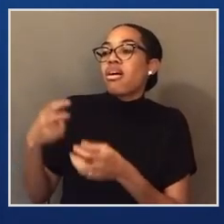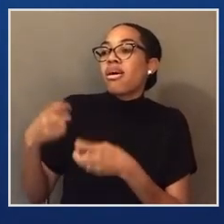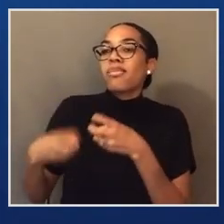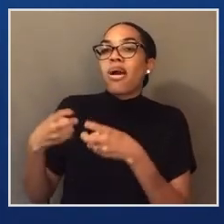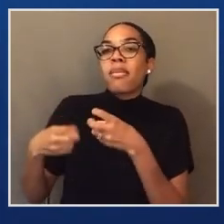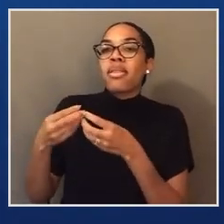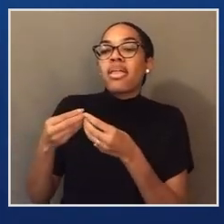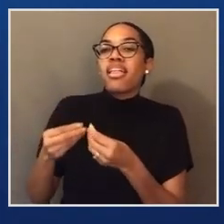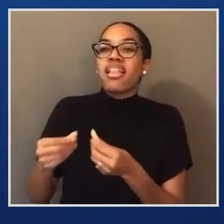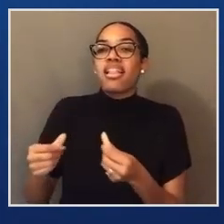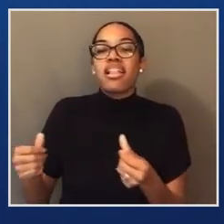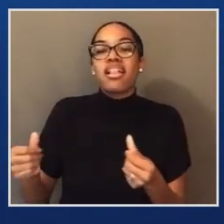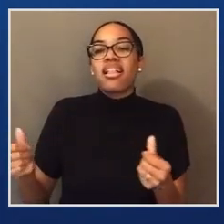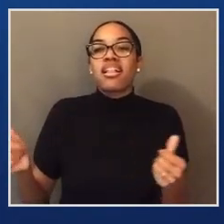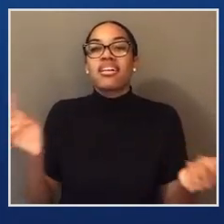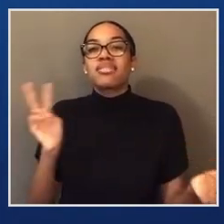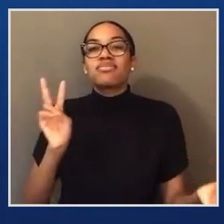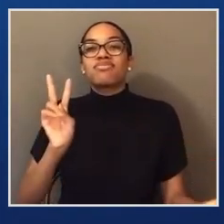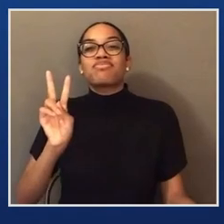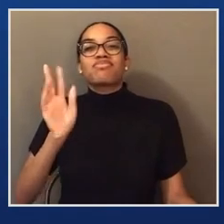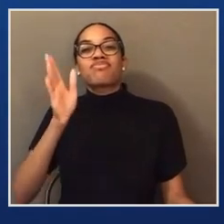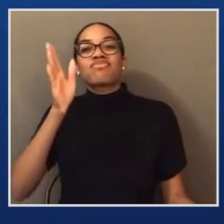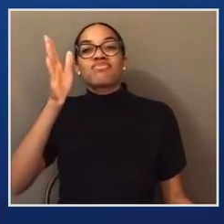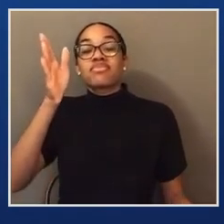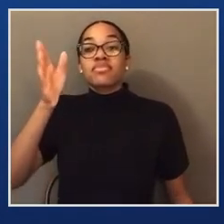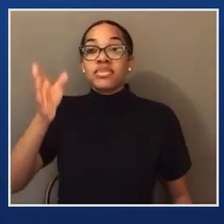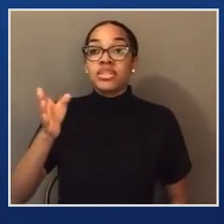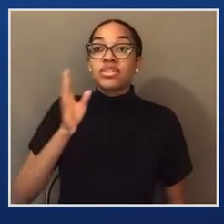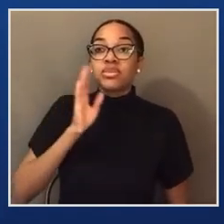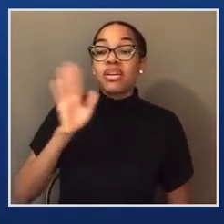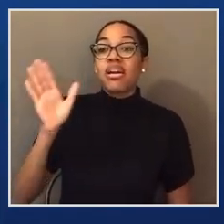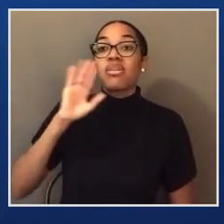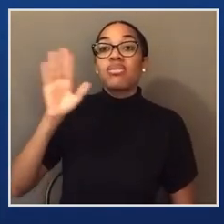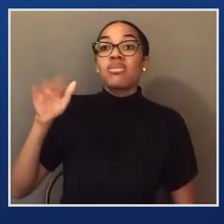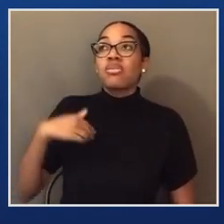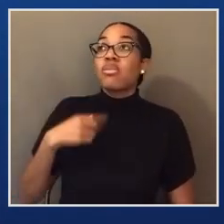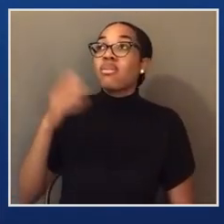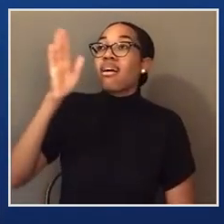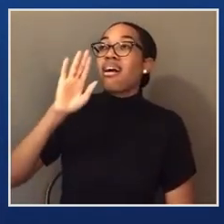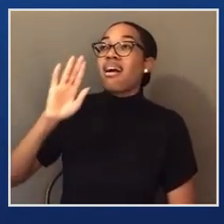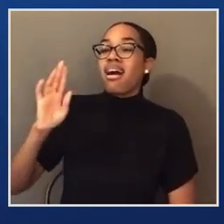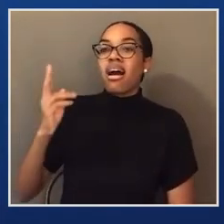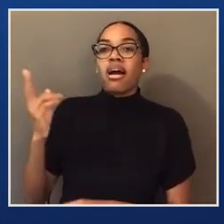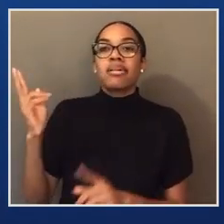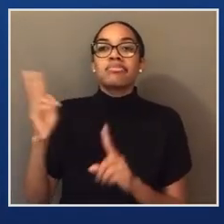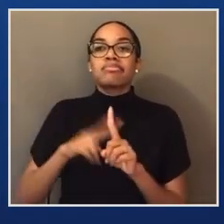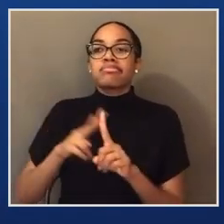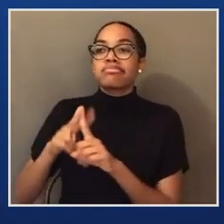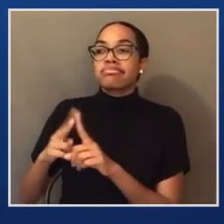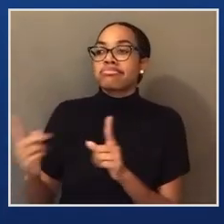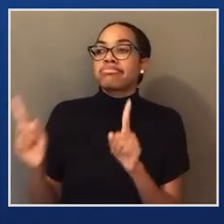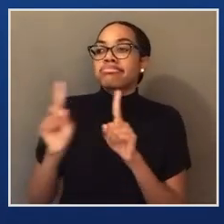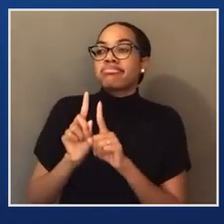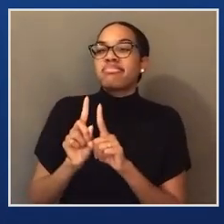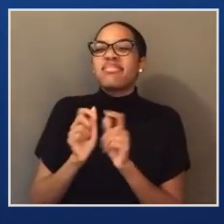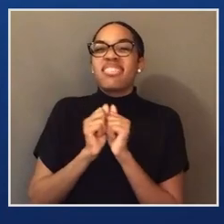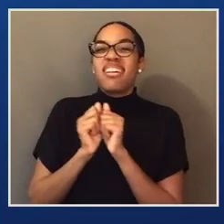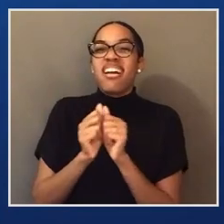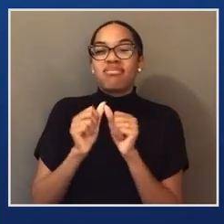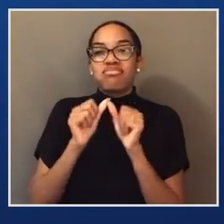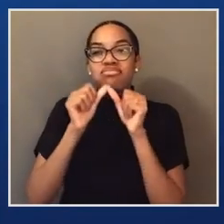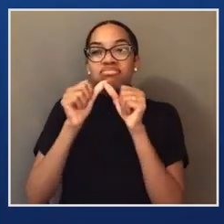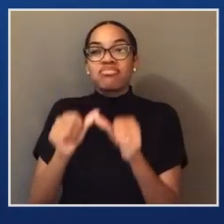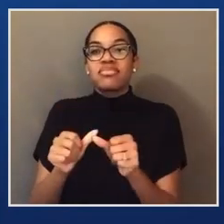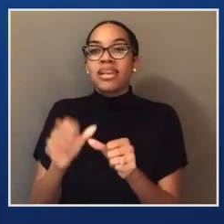is destined, yeah, shit was highly chosen by the universe, the stars align, love is far divine, plus I'm really glad you keep it G, it's hard